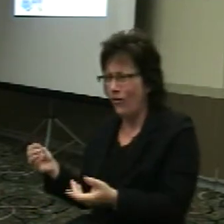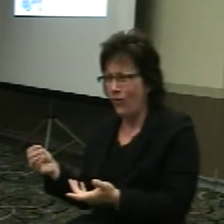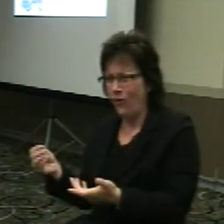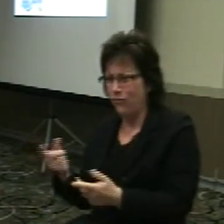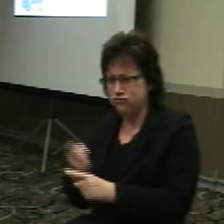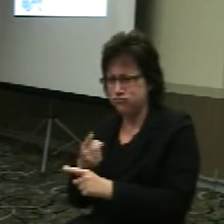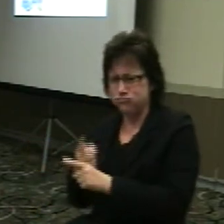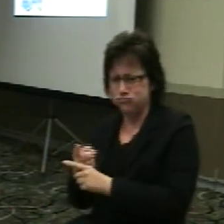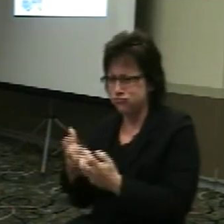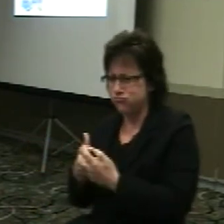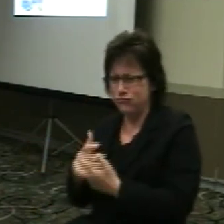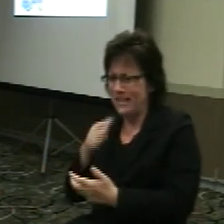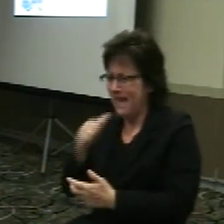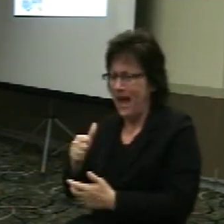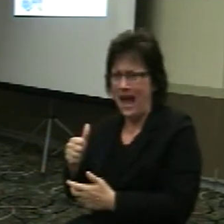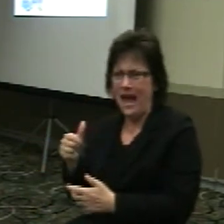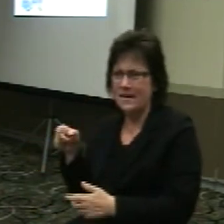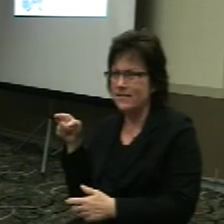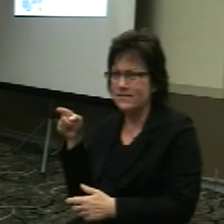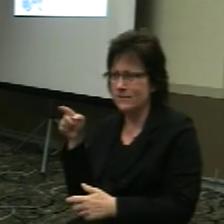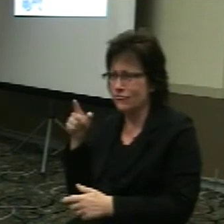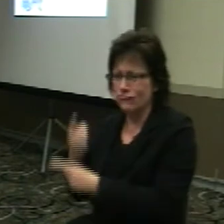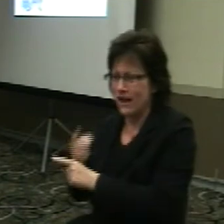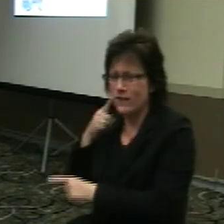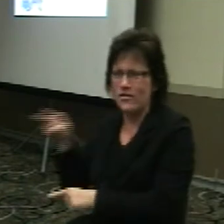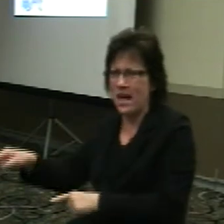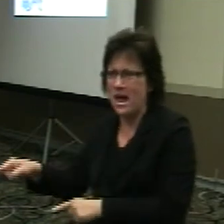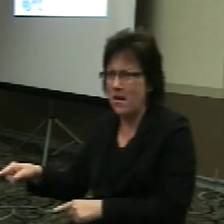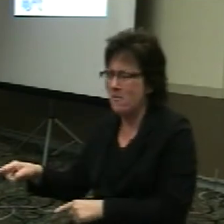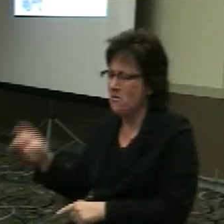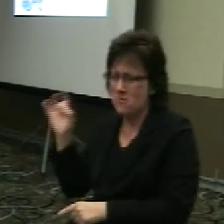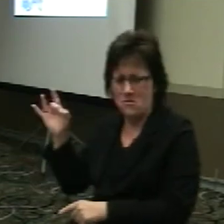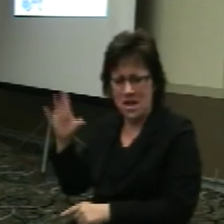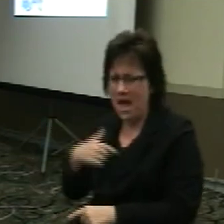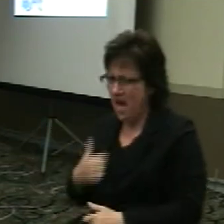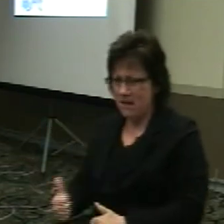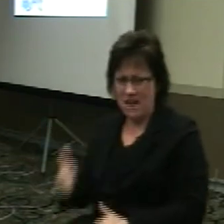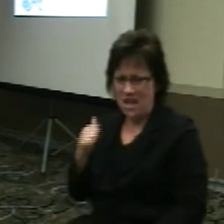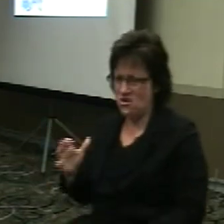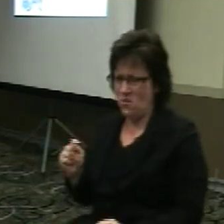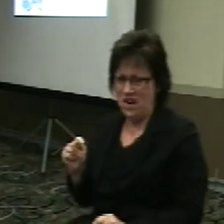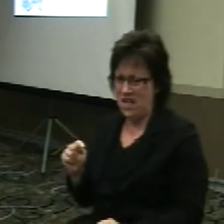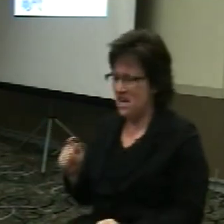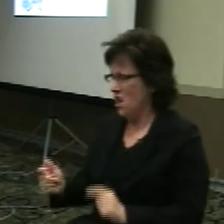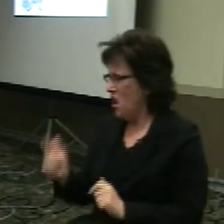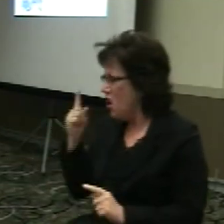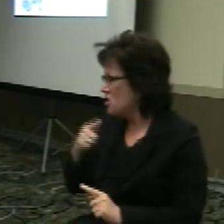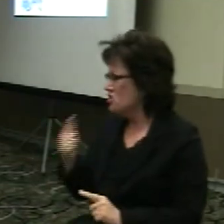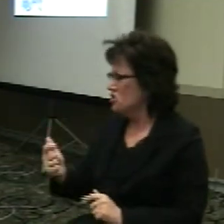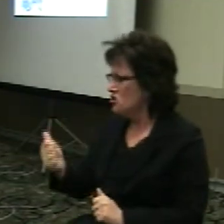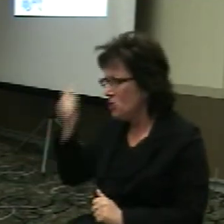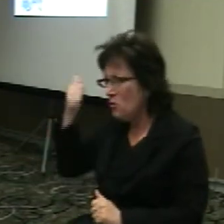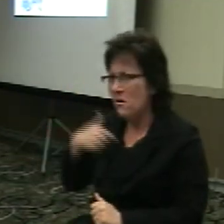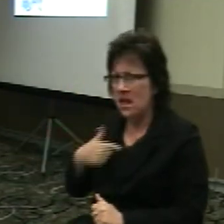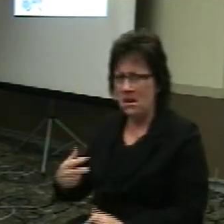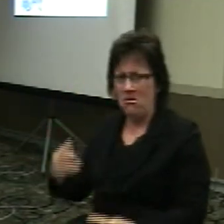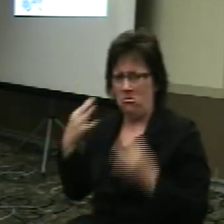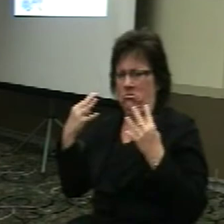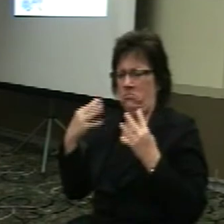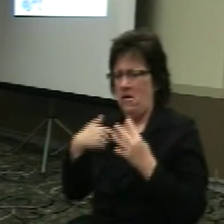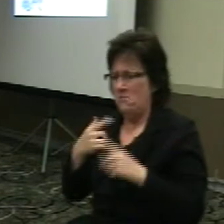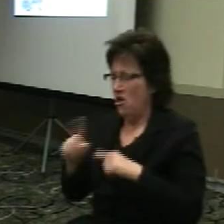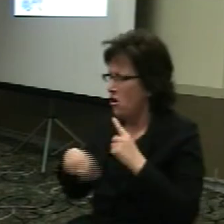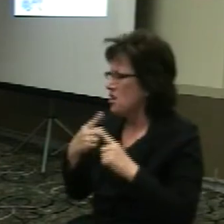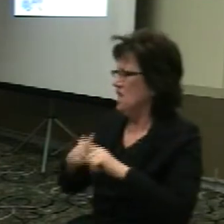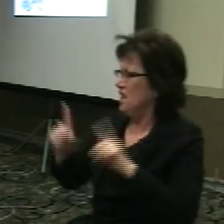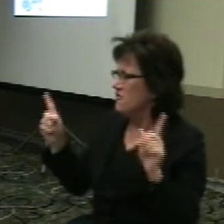child. They're not going to do this. They don't buy this. This looks stupid to them. I'm not going to do this. This is going to make me look